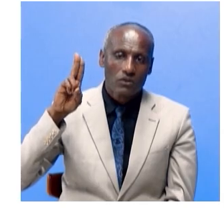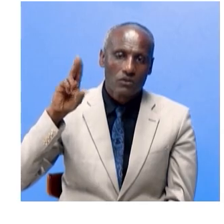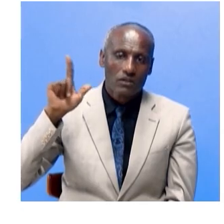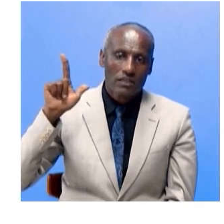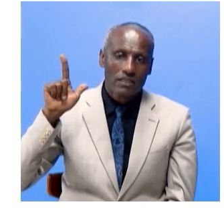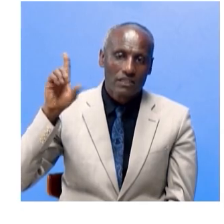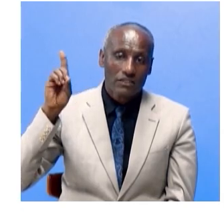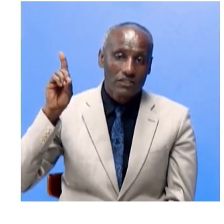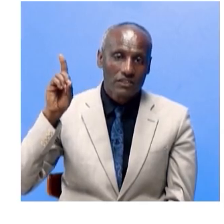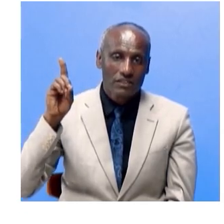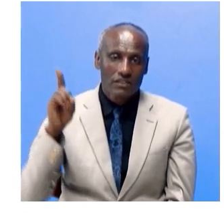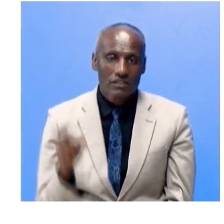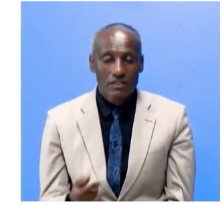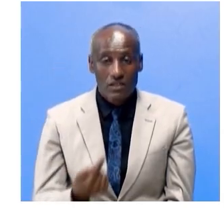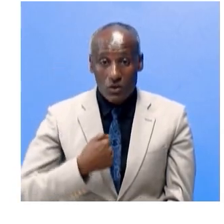We